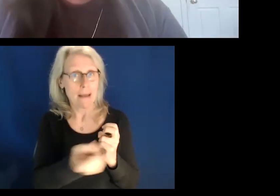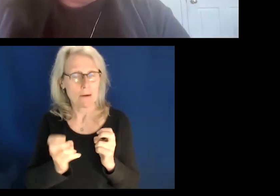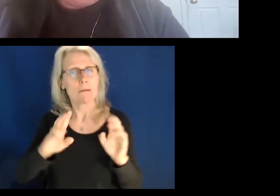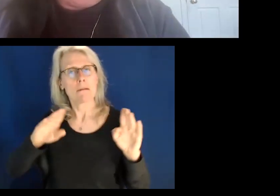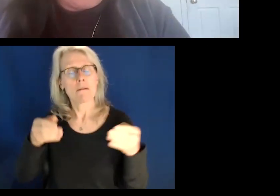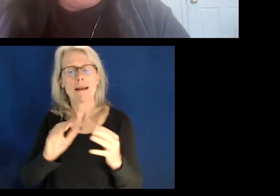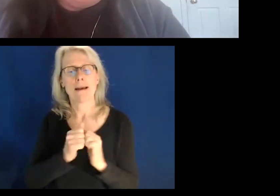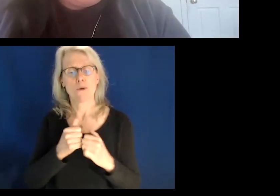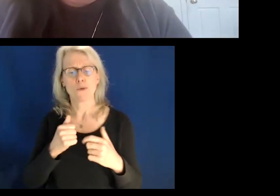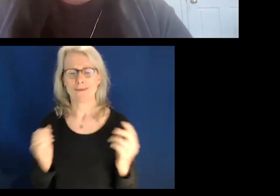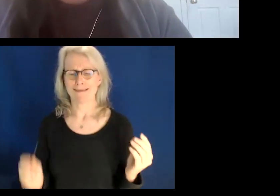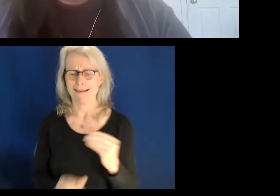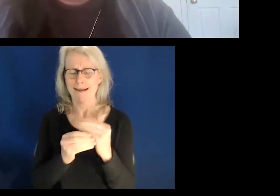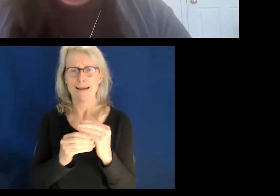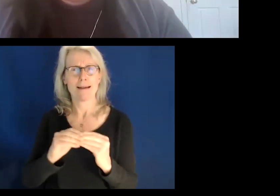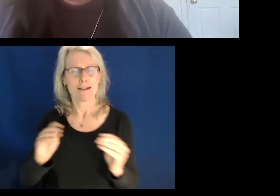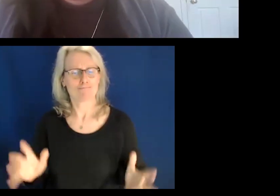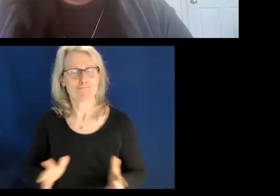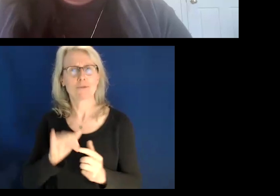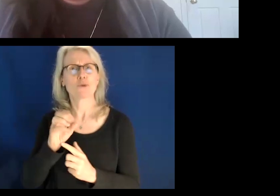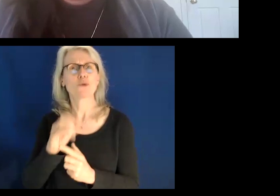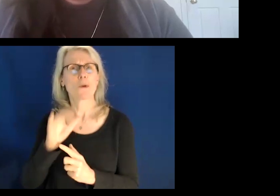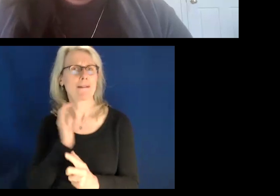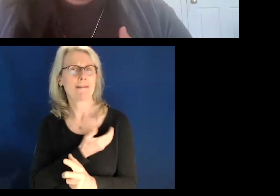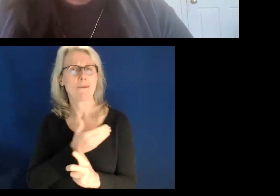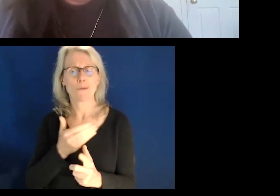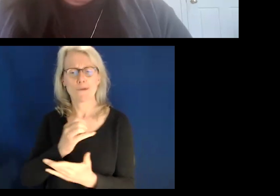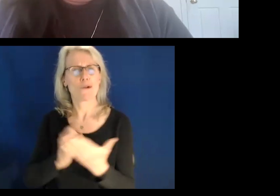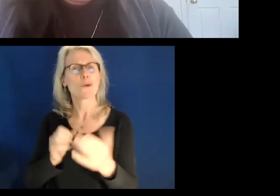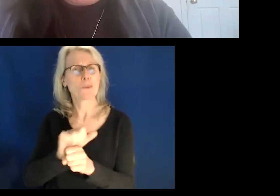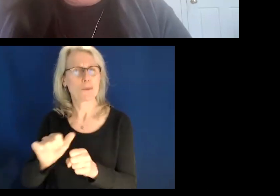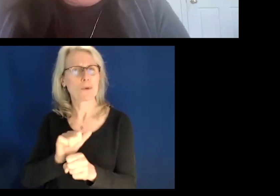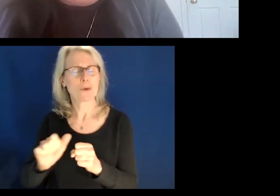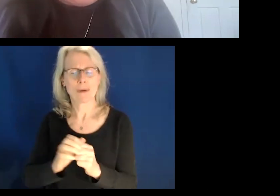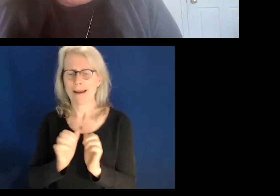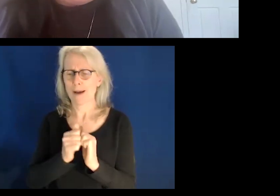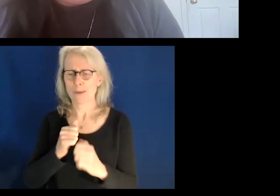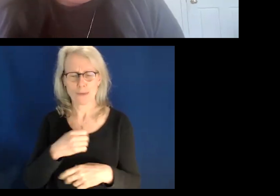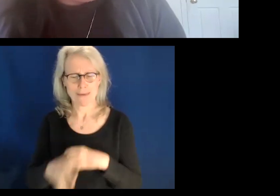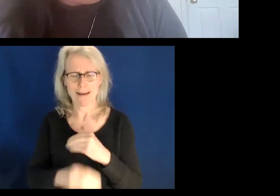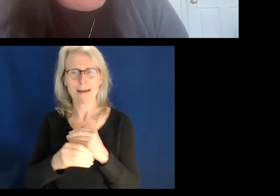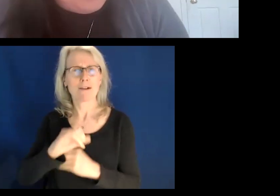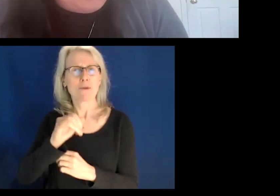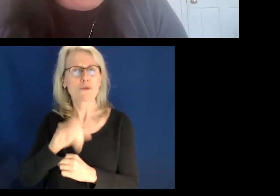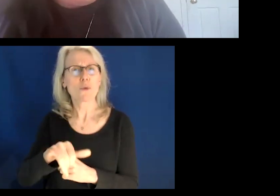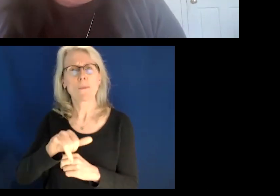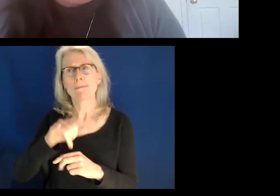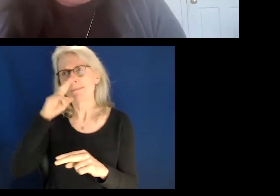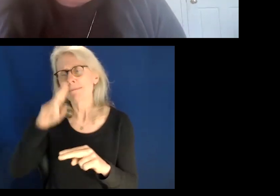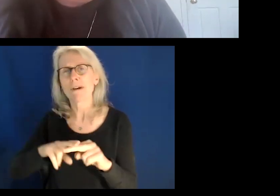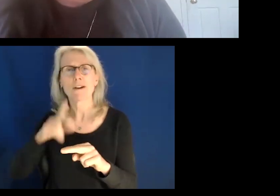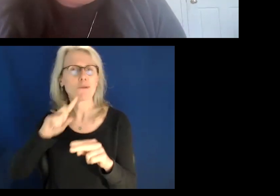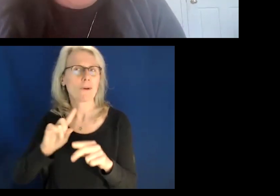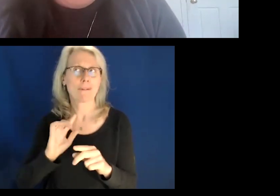Care in Our Practice, a discussion focused on ways to build joy and fun into our rehearsal and creation spaces, despite the